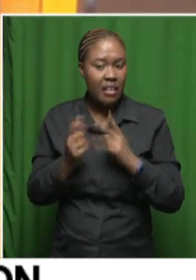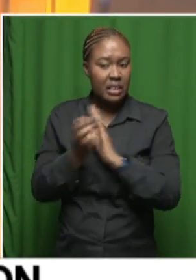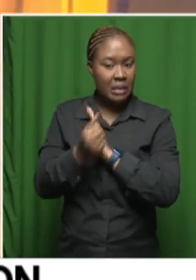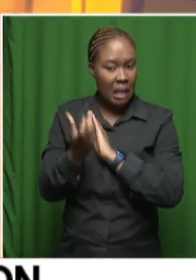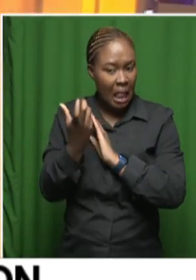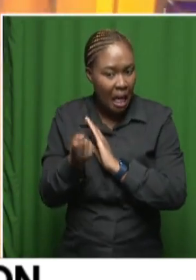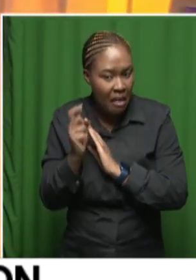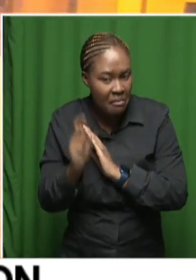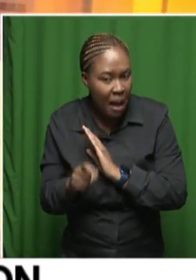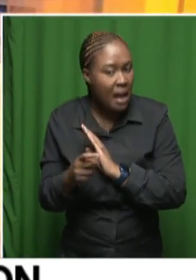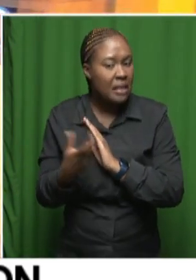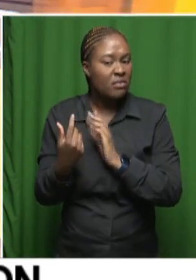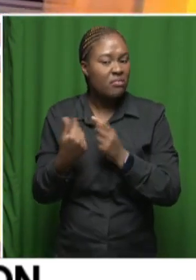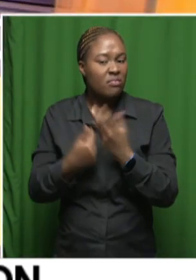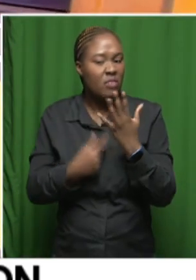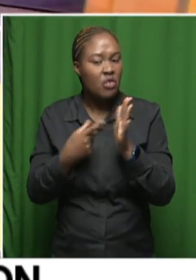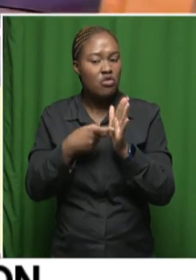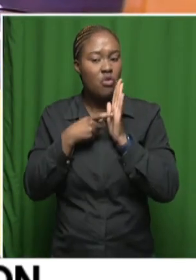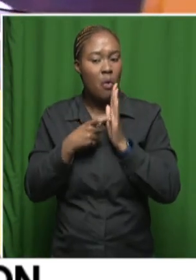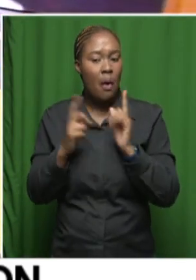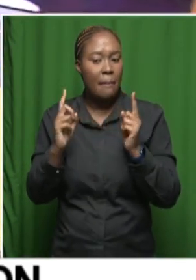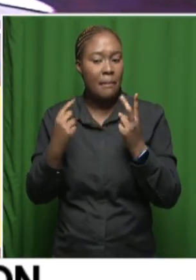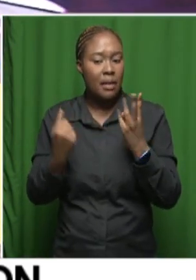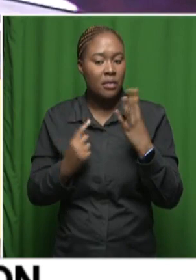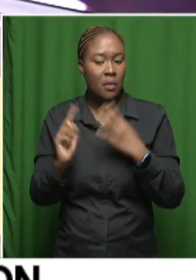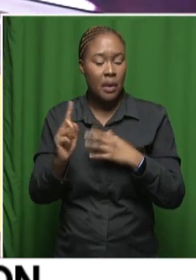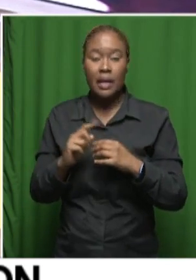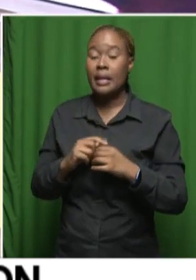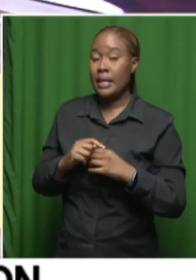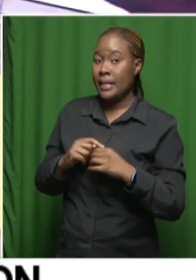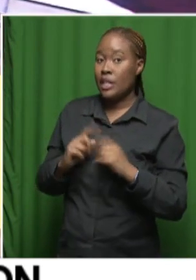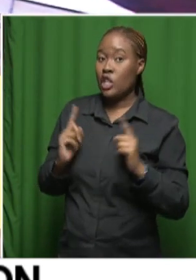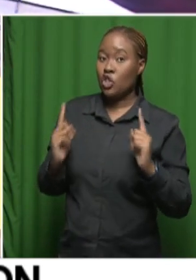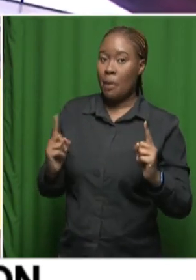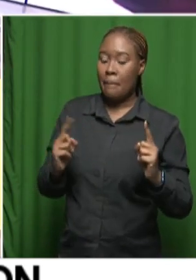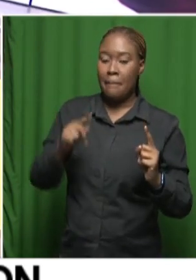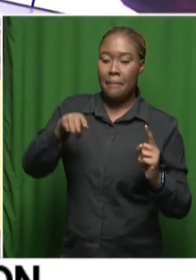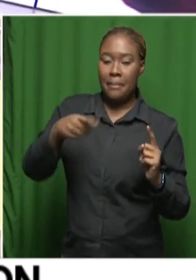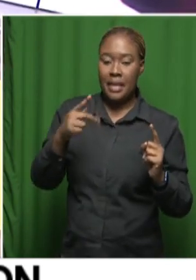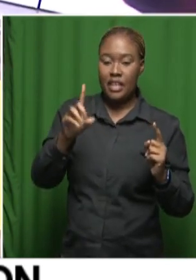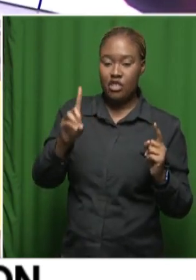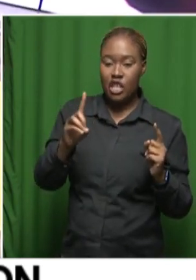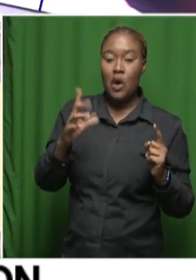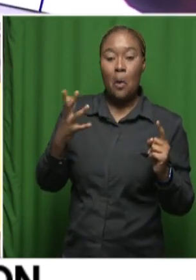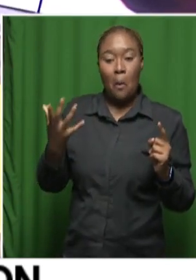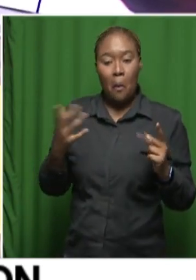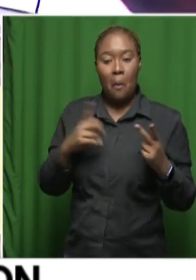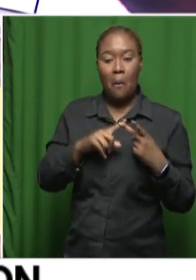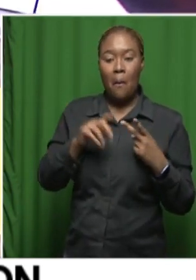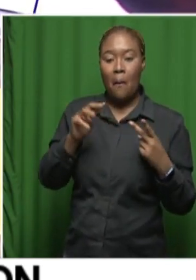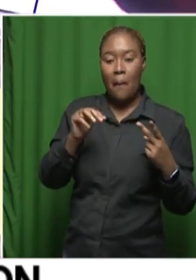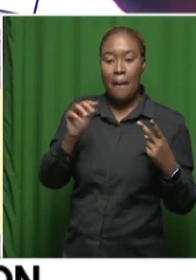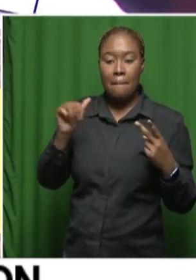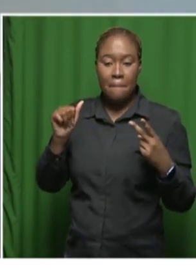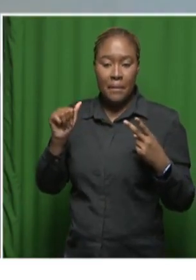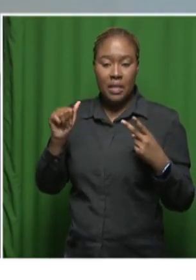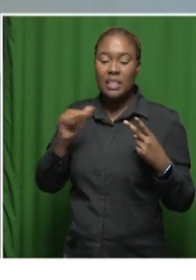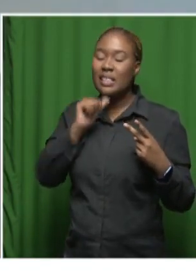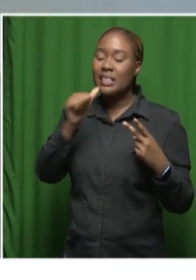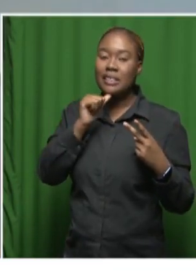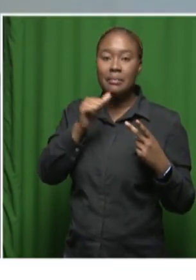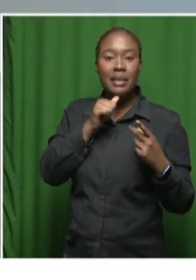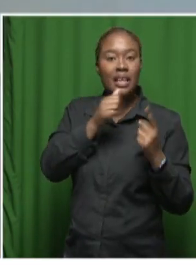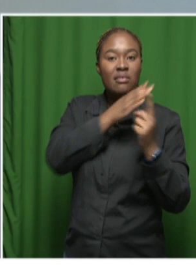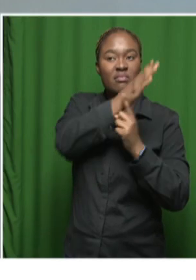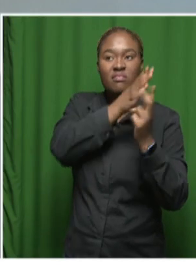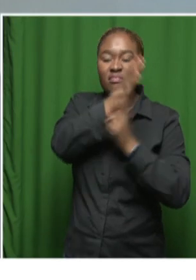have to be PhD students or master students. And like I said, initially, they could be